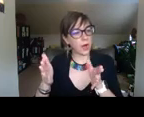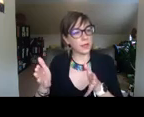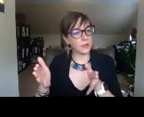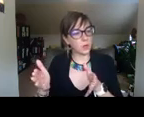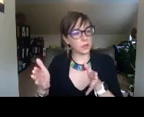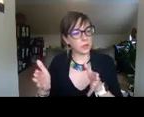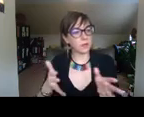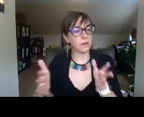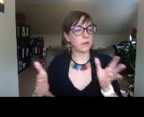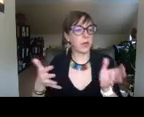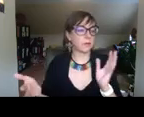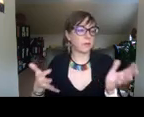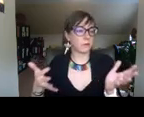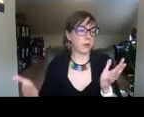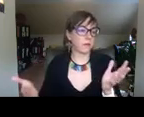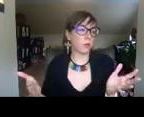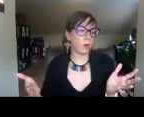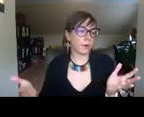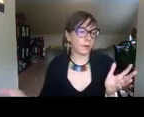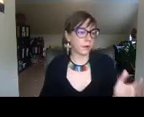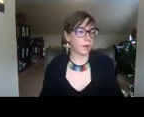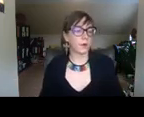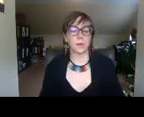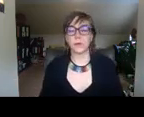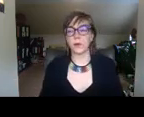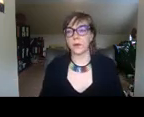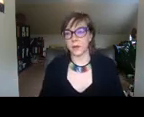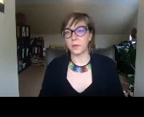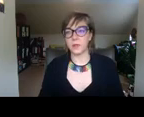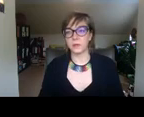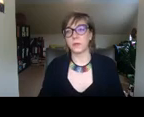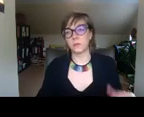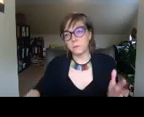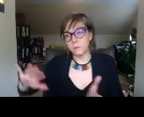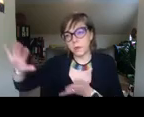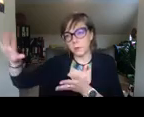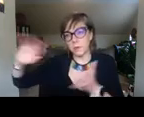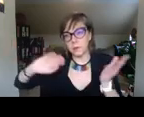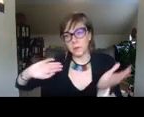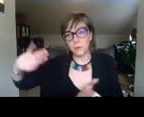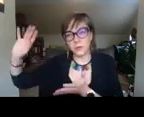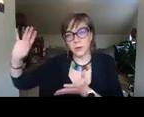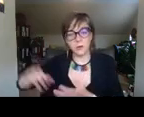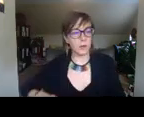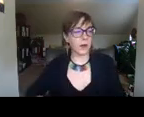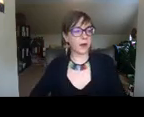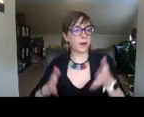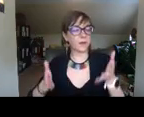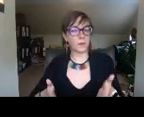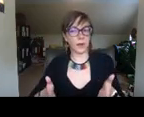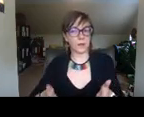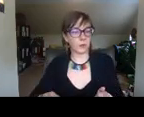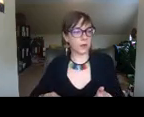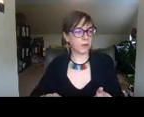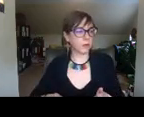2 highest ones, then you get 44, 45%. So, a little bit trending a little bit higher. And